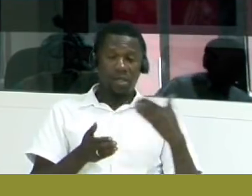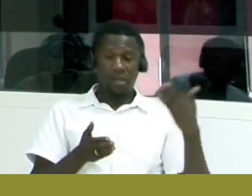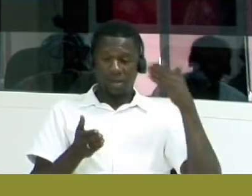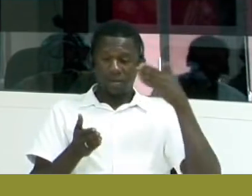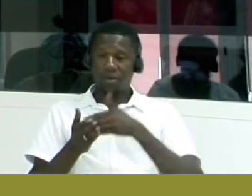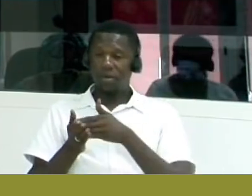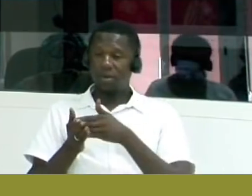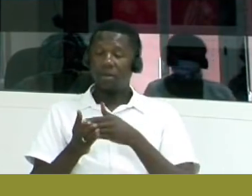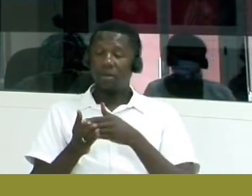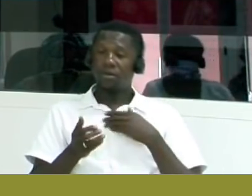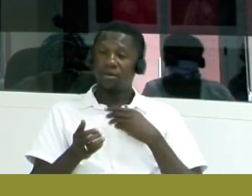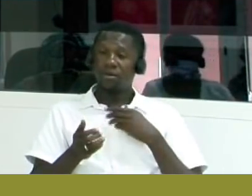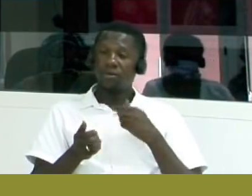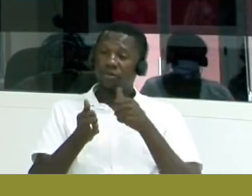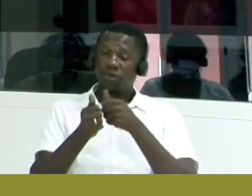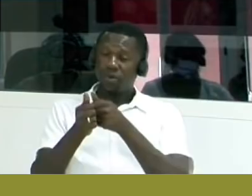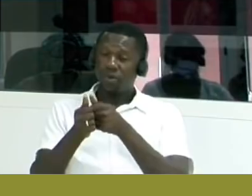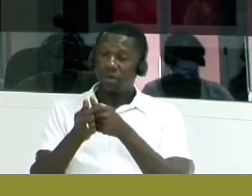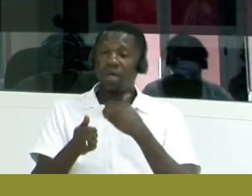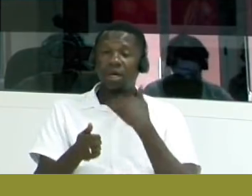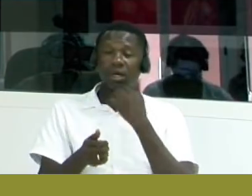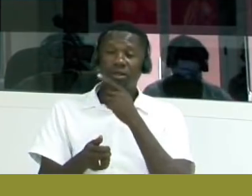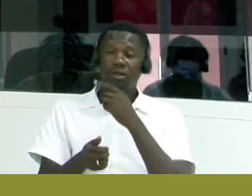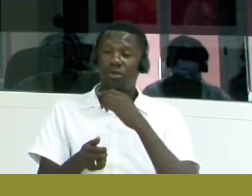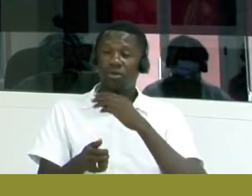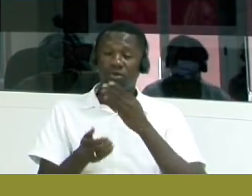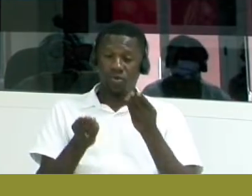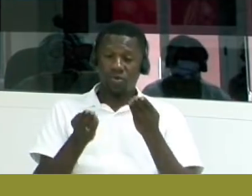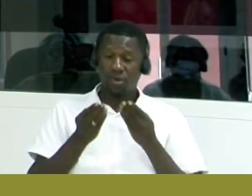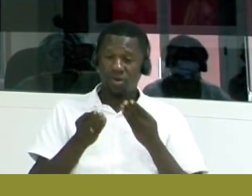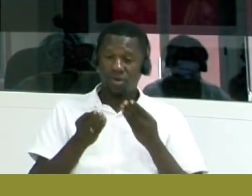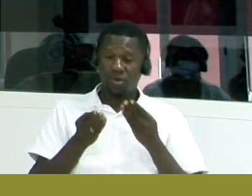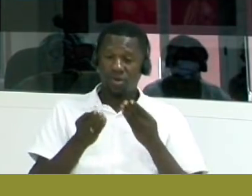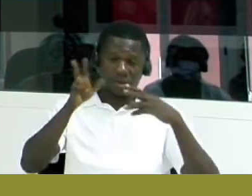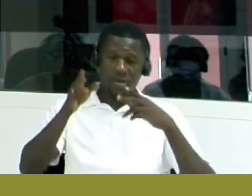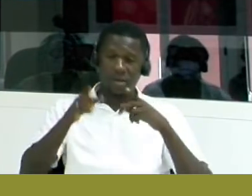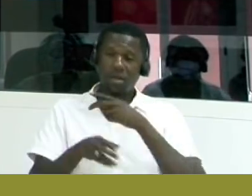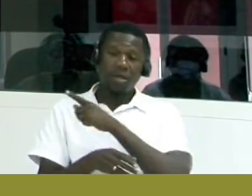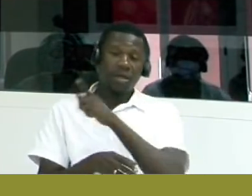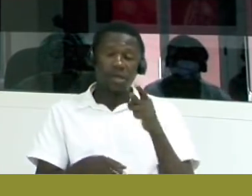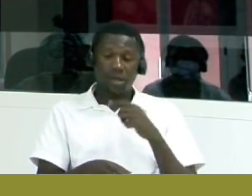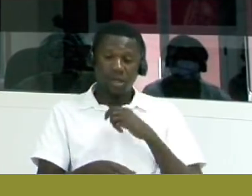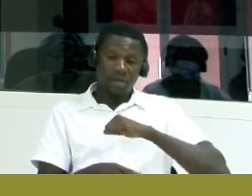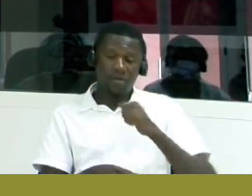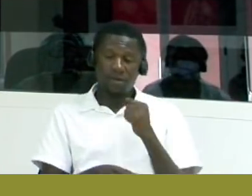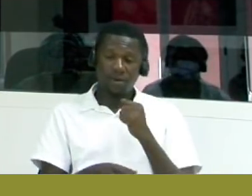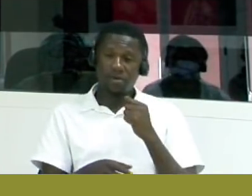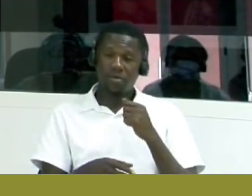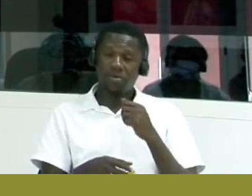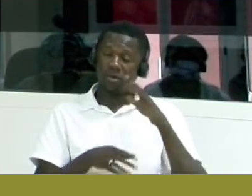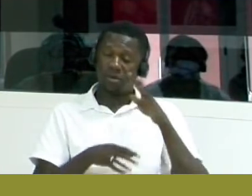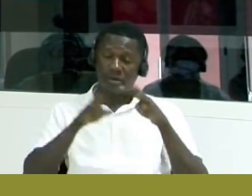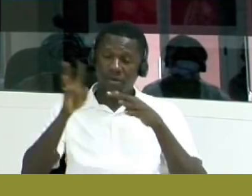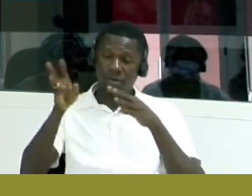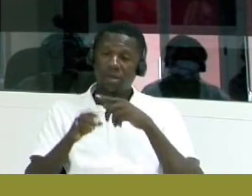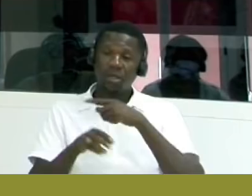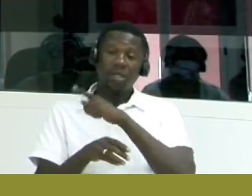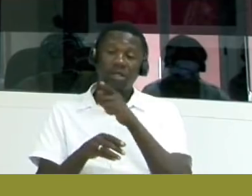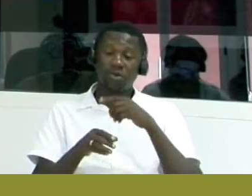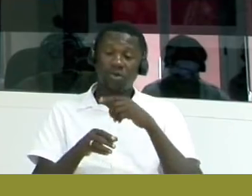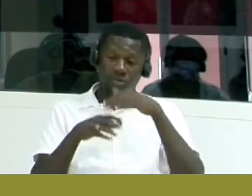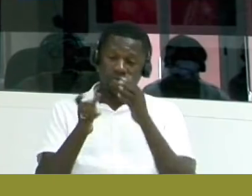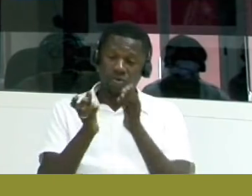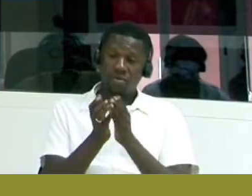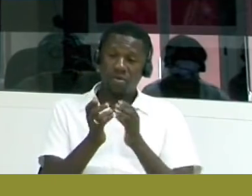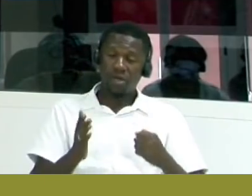pursuant to the orders, he asked the students to disperse. They refused to disperse. His group attacked the students,